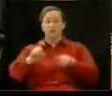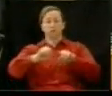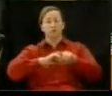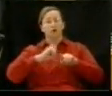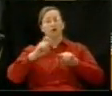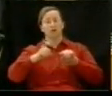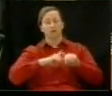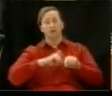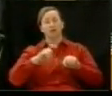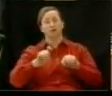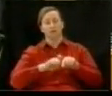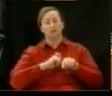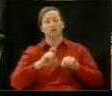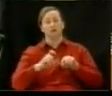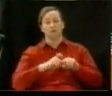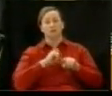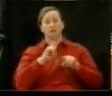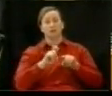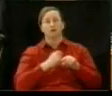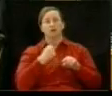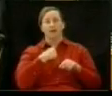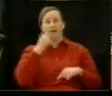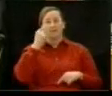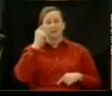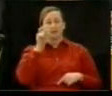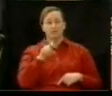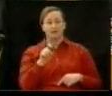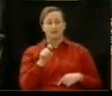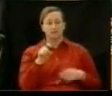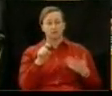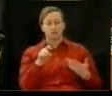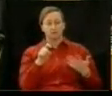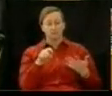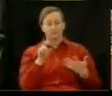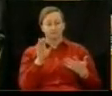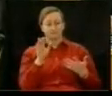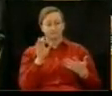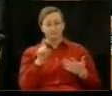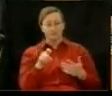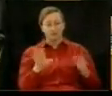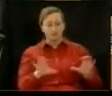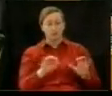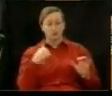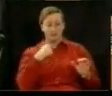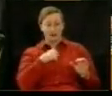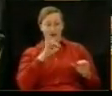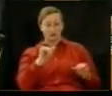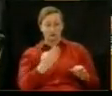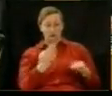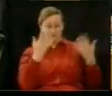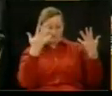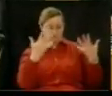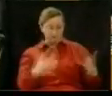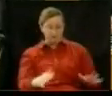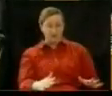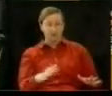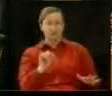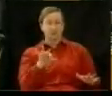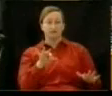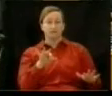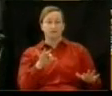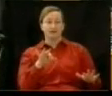this. I think we need to, we need to just do our job and get it over with. And if we send